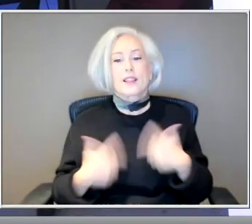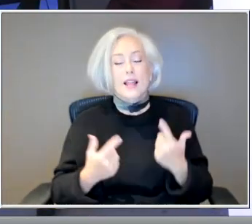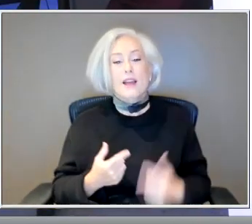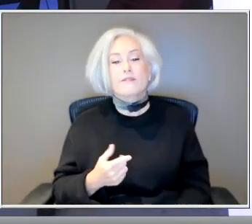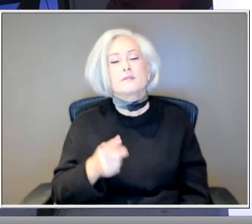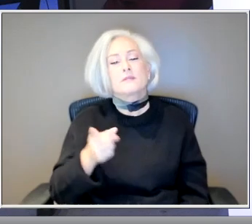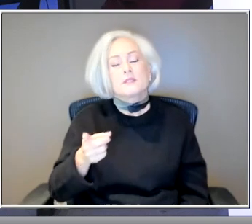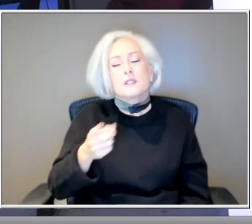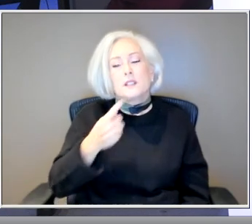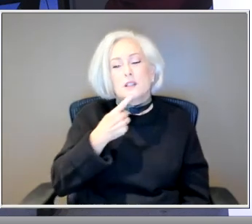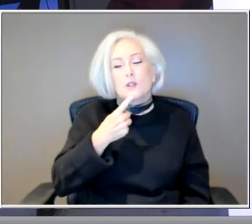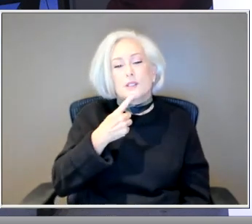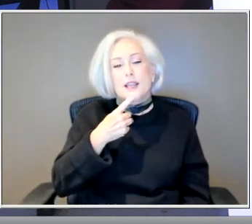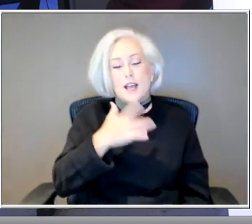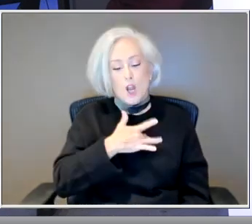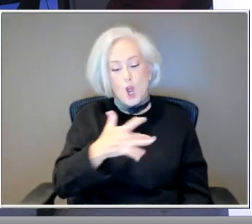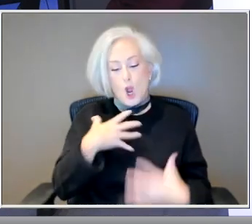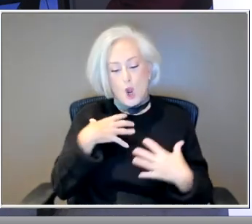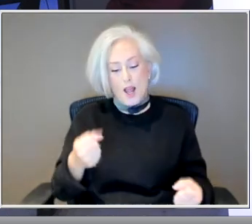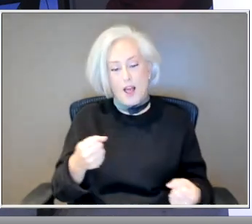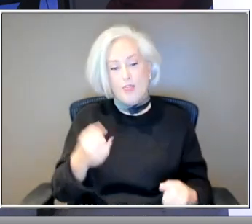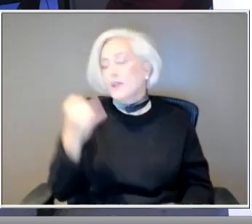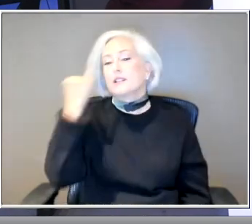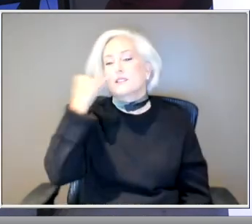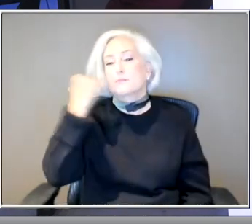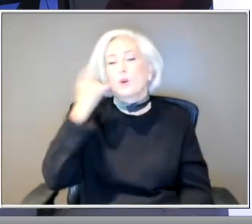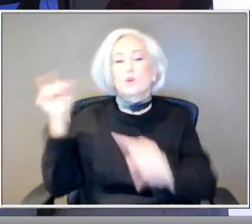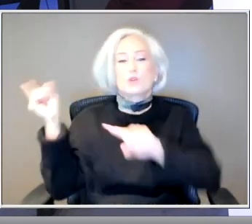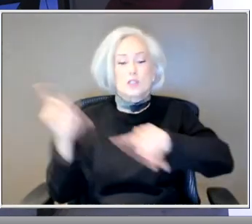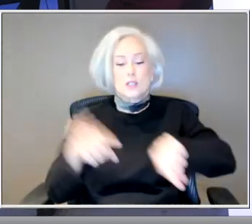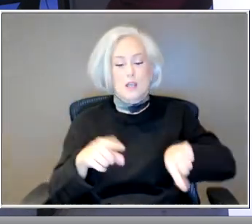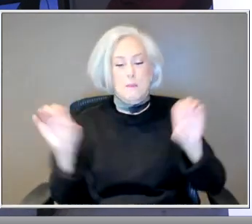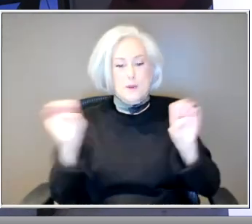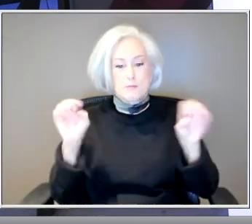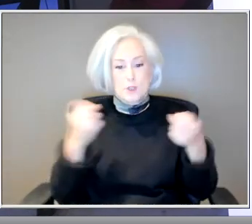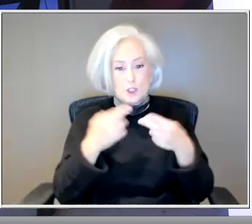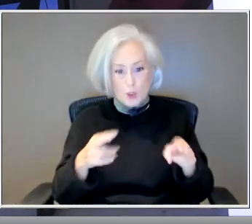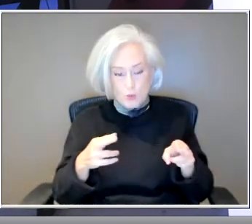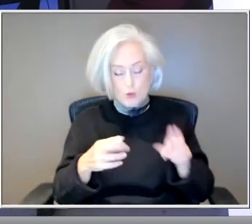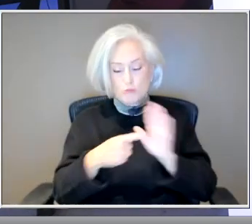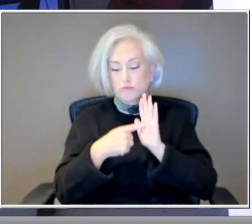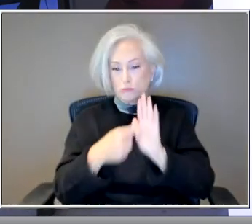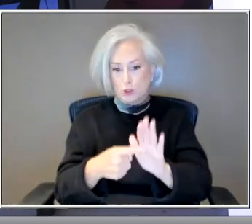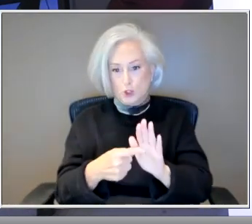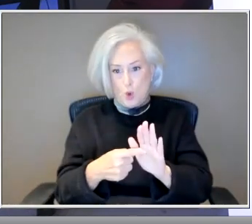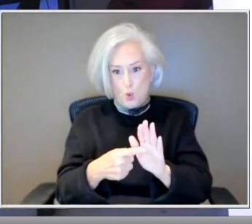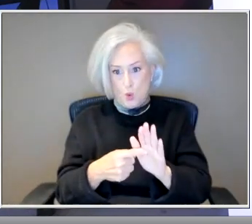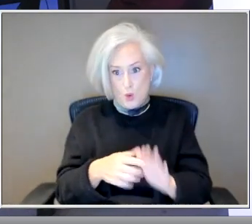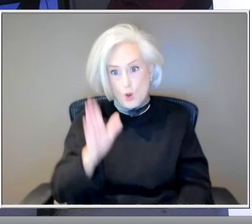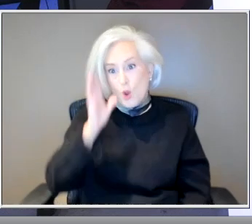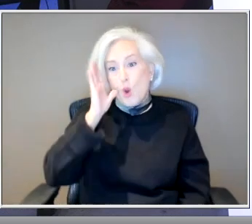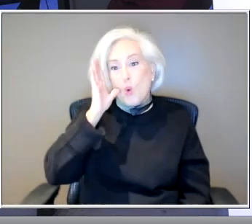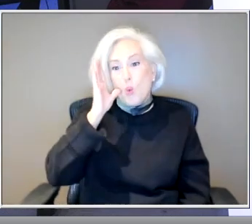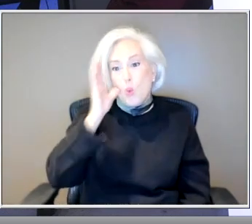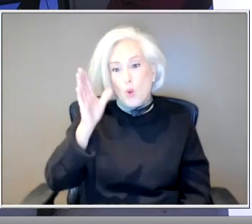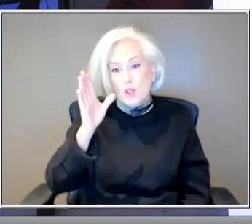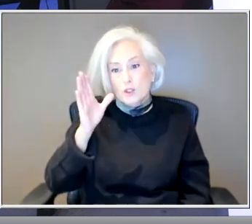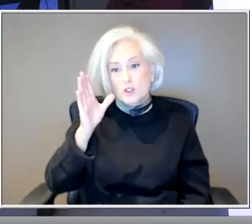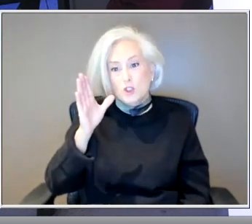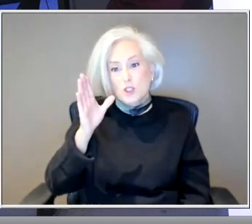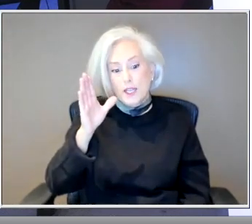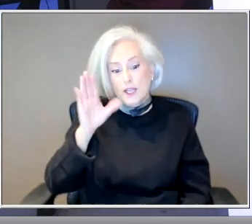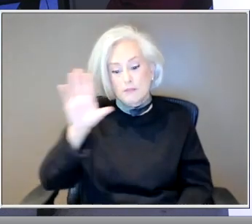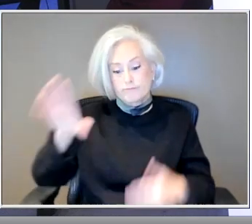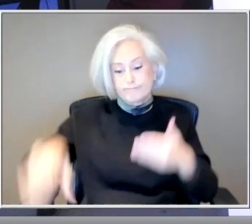would have come here, let's say she comes into the emergency room and presents, would she have initially been put on a heart transplant list here? Is